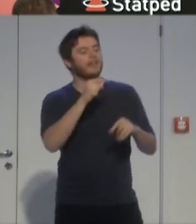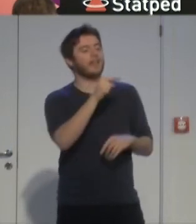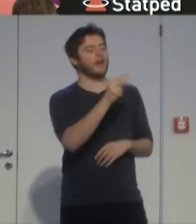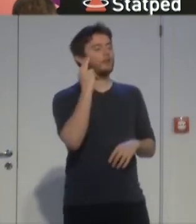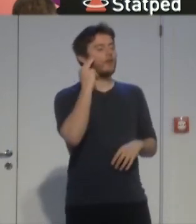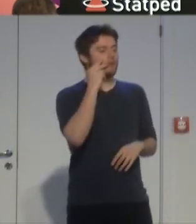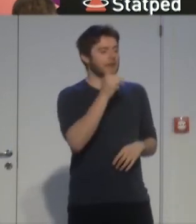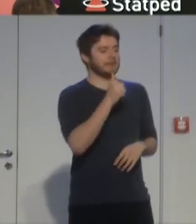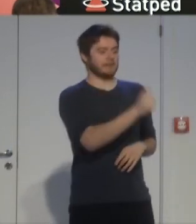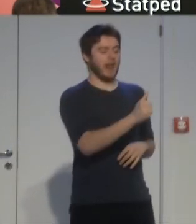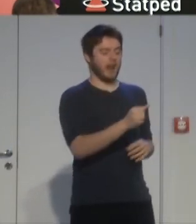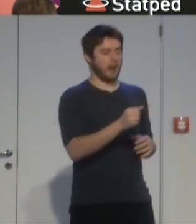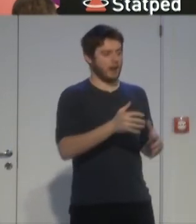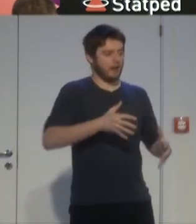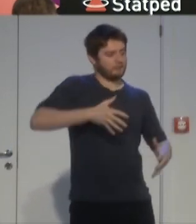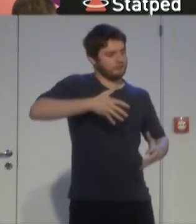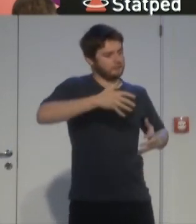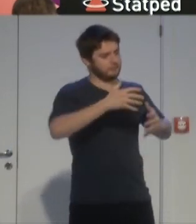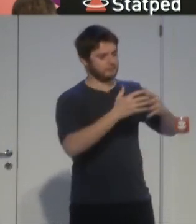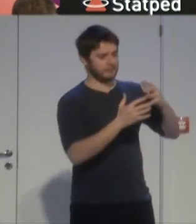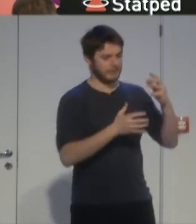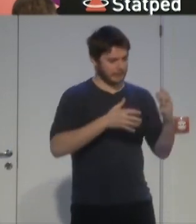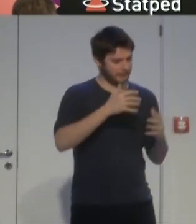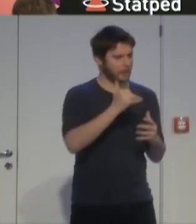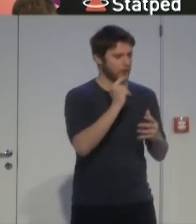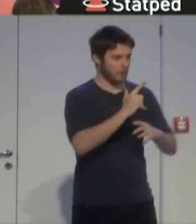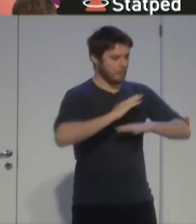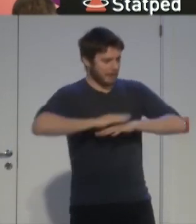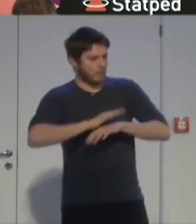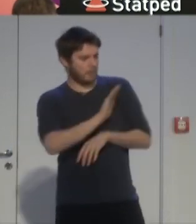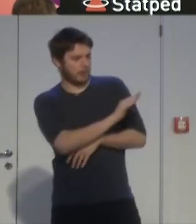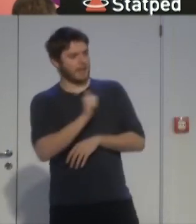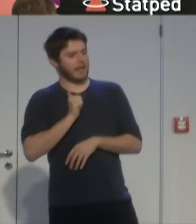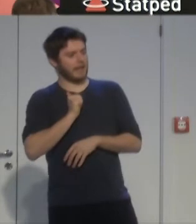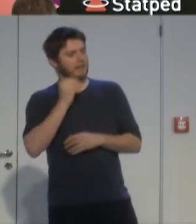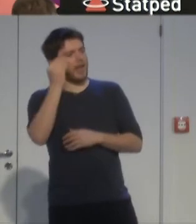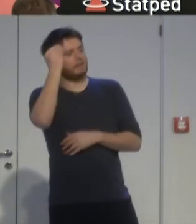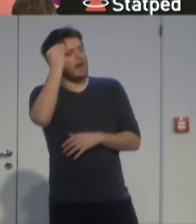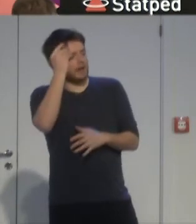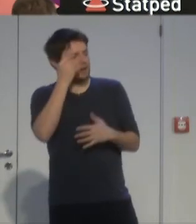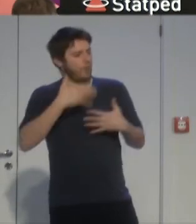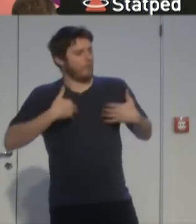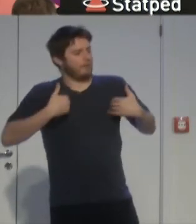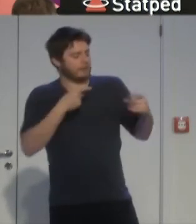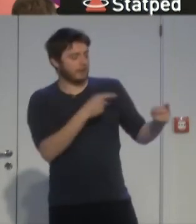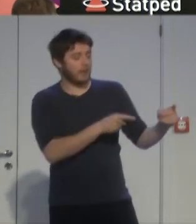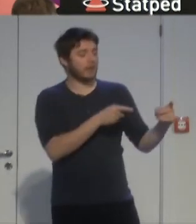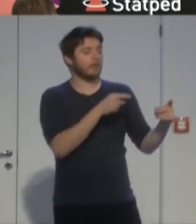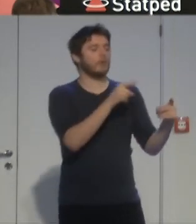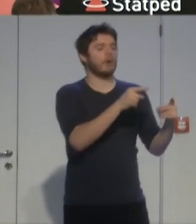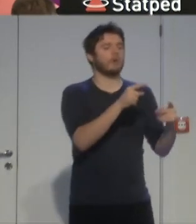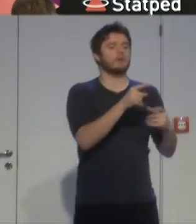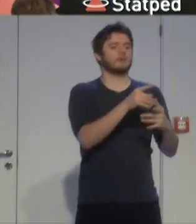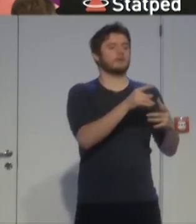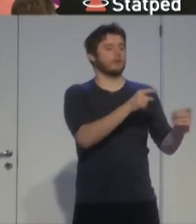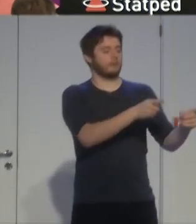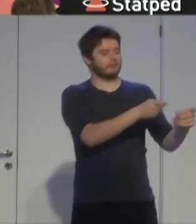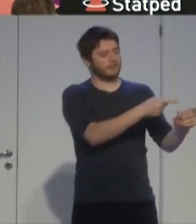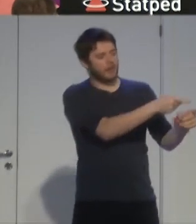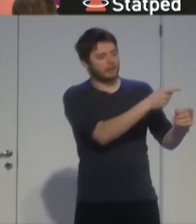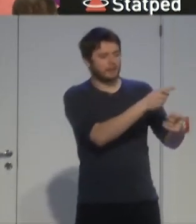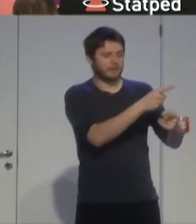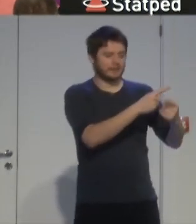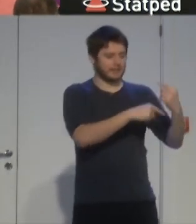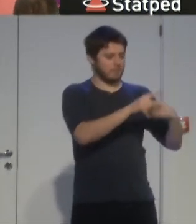himself based on these experiences. And these spontaneous gestures go back to making sense of experiences in either